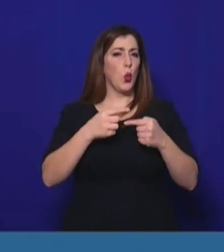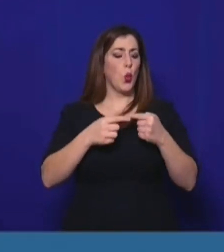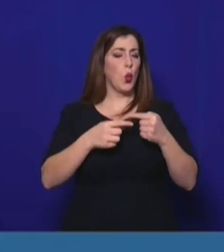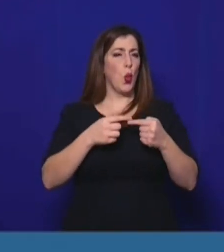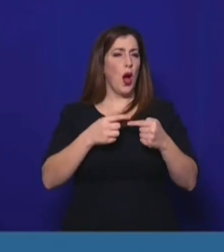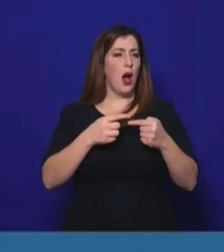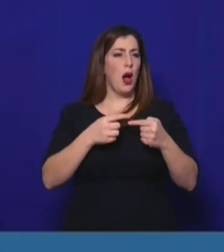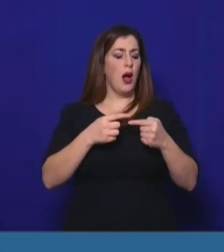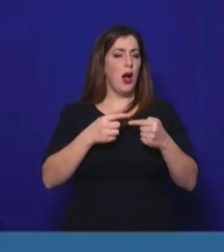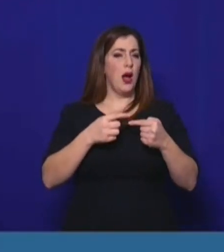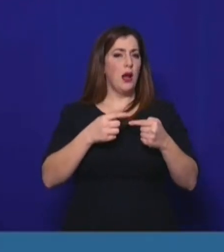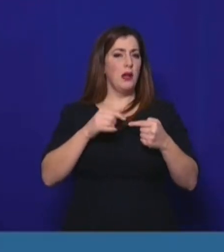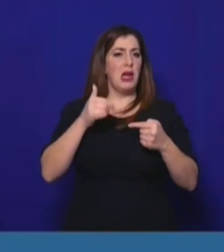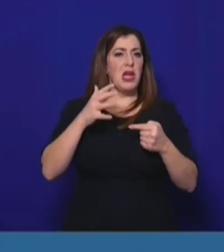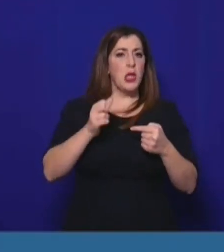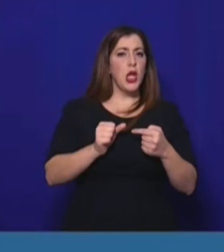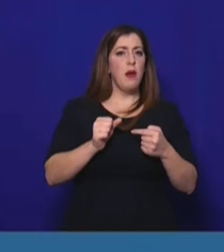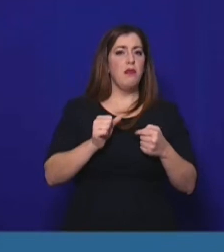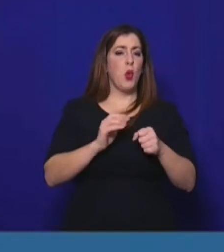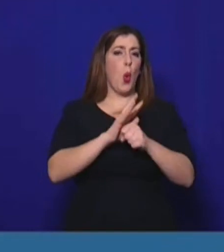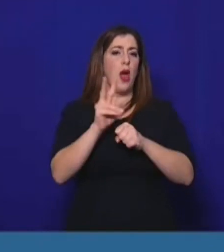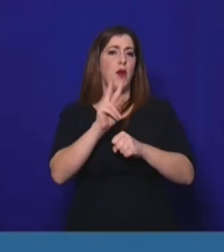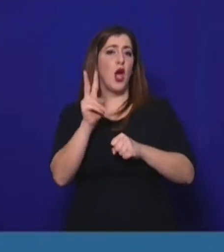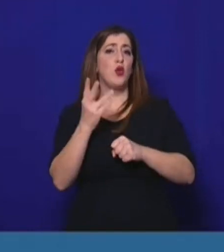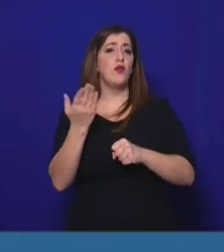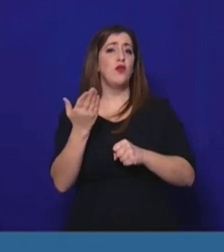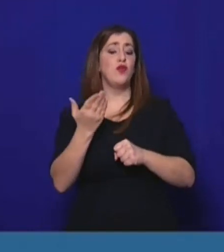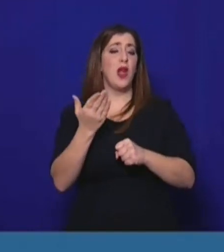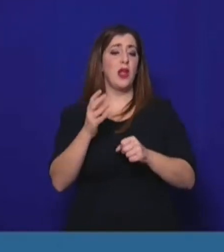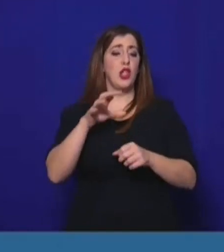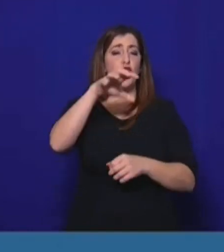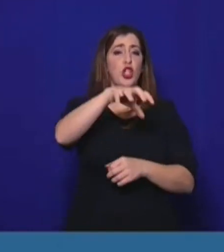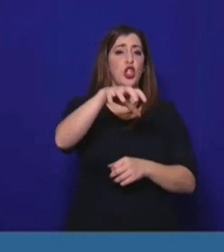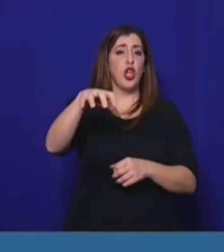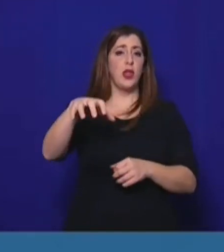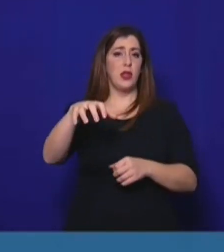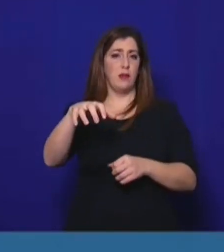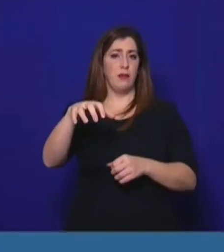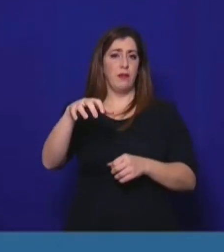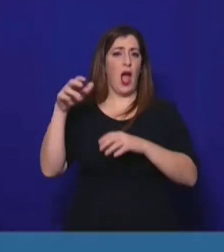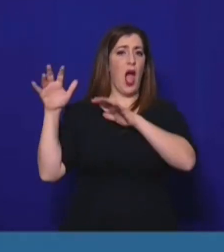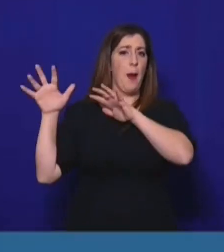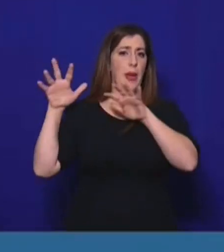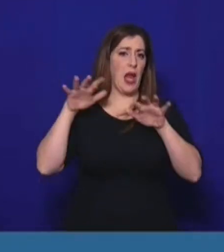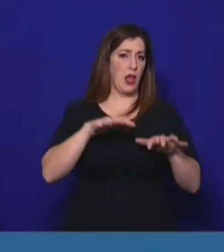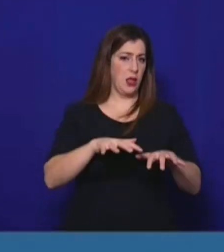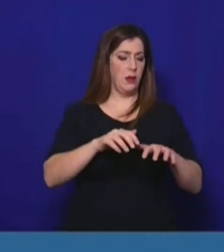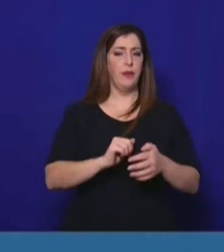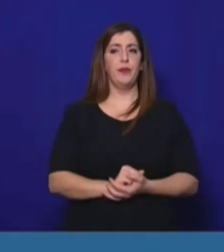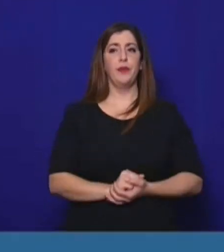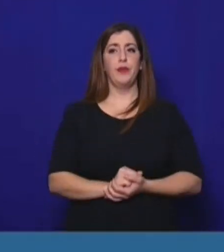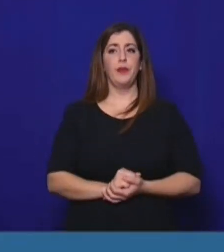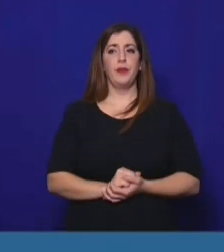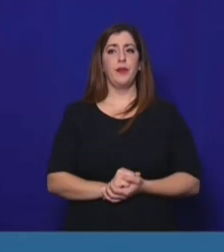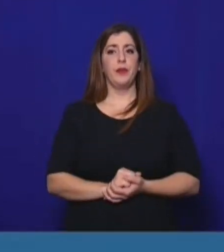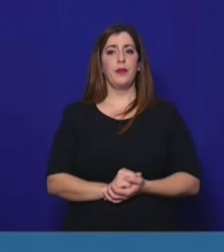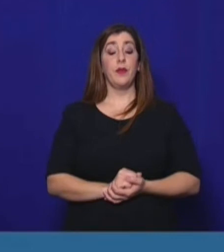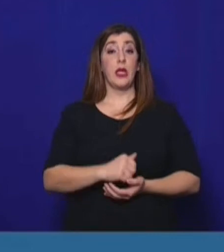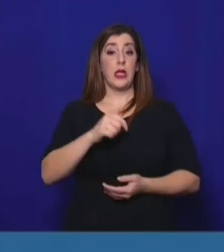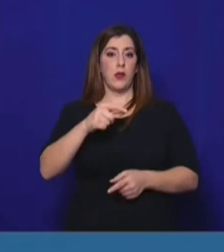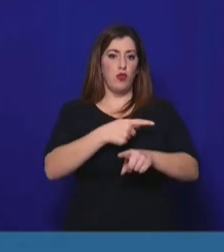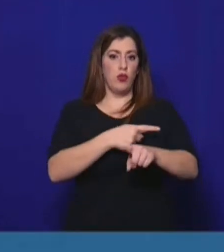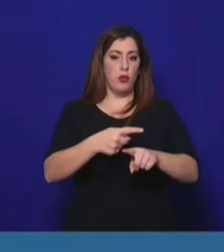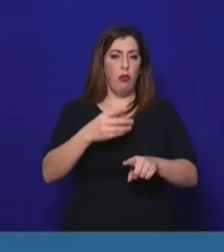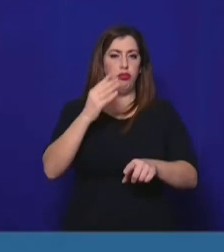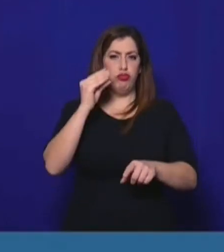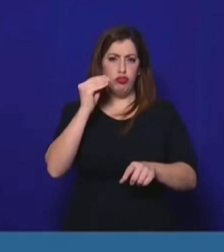fiċ-ċentri tal-immigrazzjoni jekk hemm xi każ ġdid. L-ewwel domanda tiegħi din il-ġimgħa kienet ġimgħa rekord l-iktar